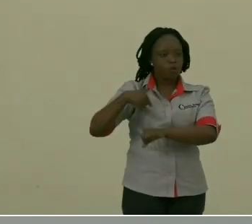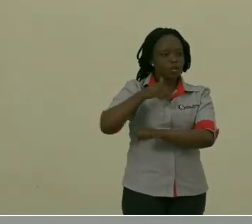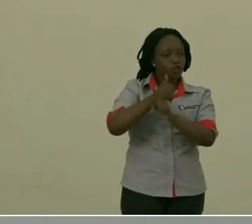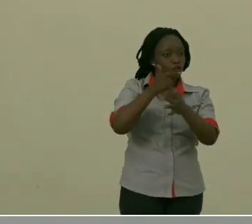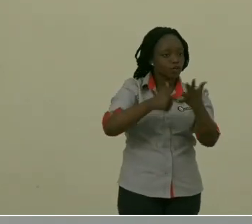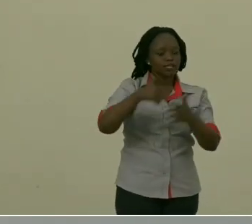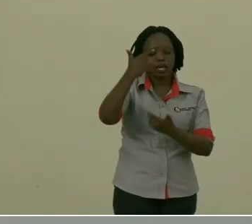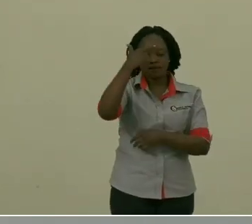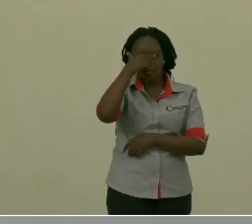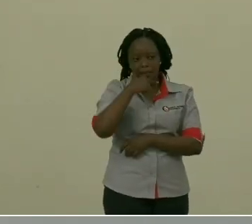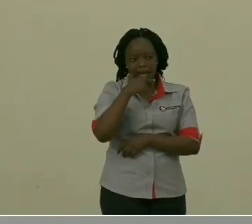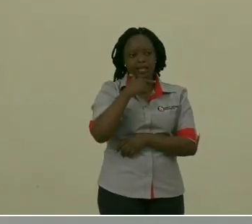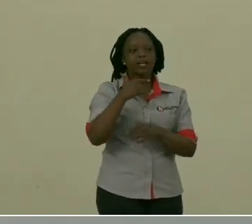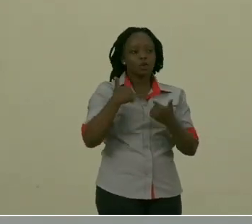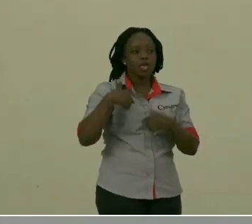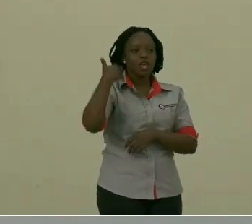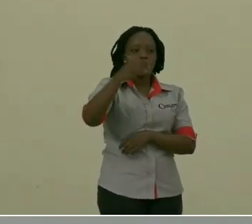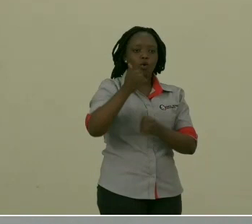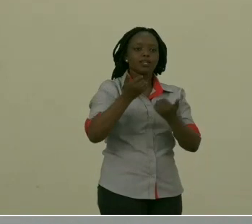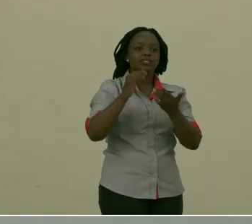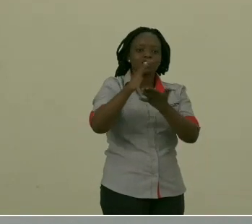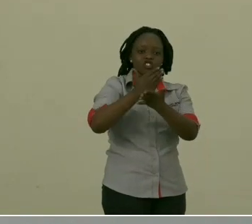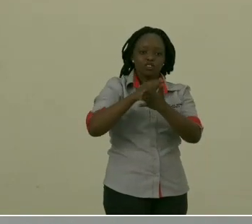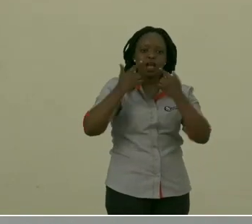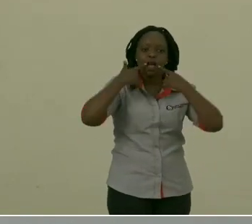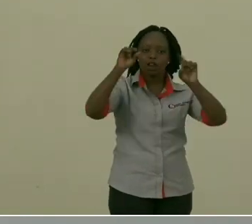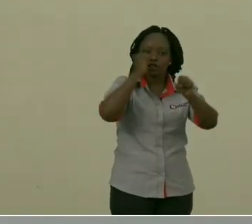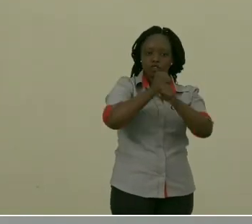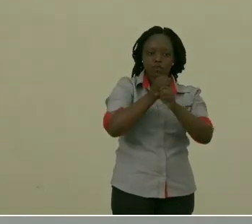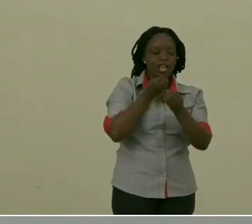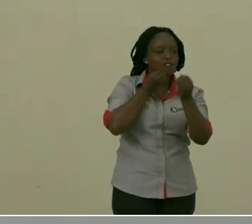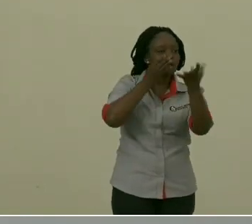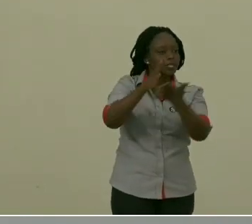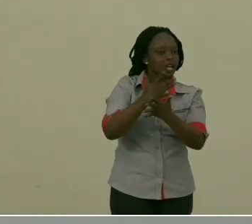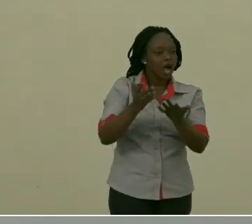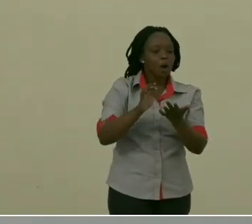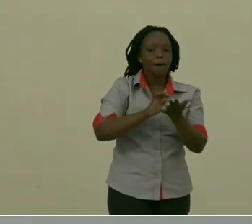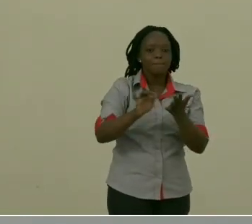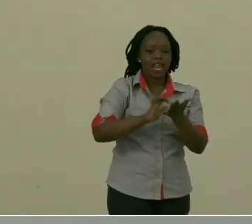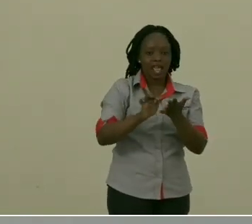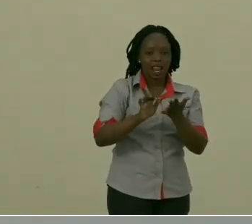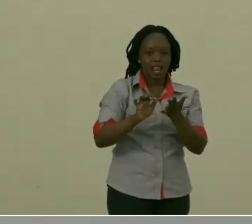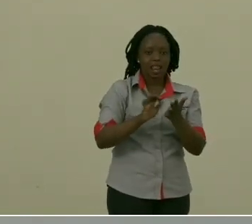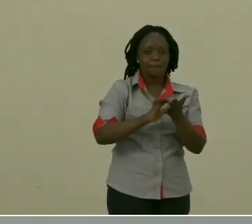for the blind staff, we normally post information that is written in Braille.